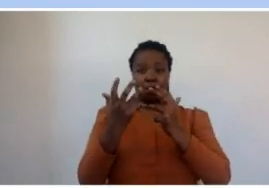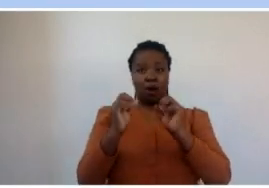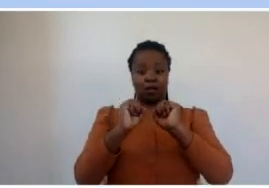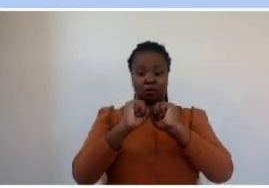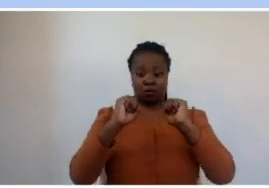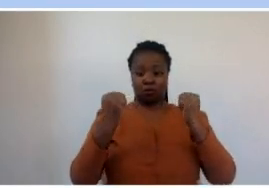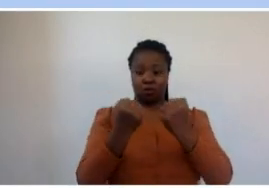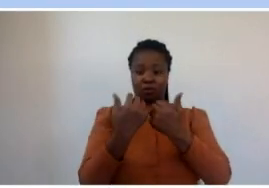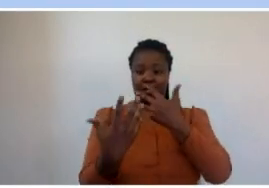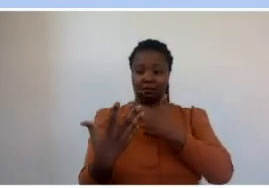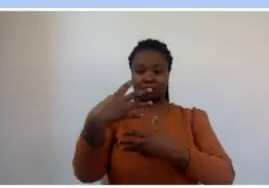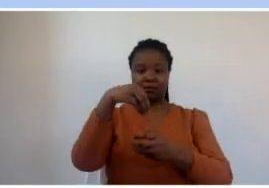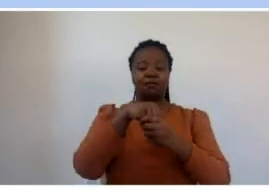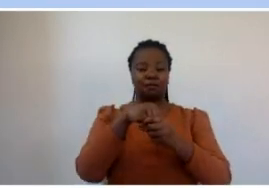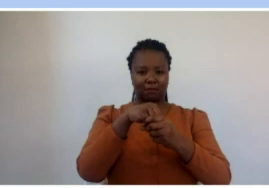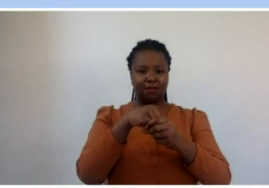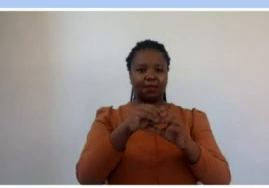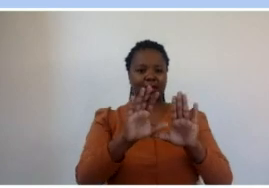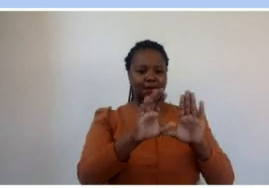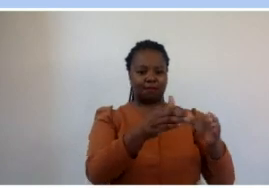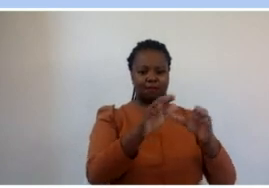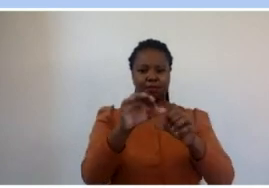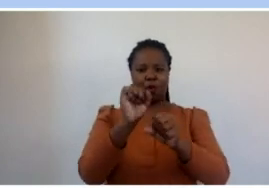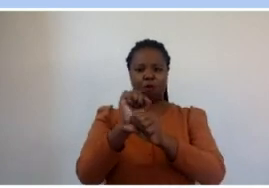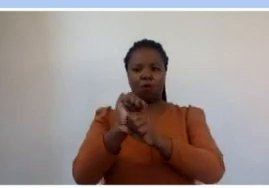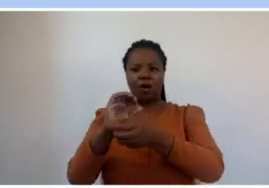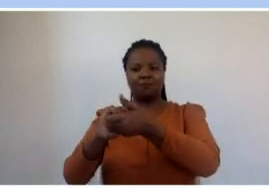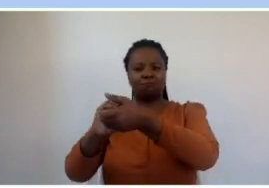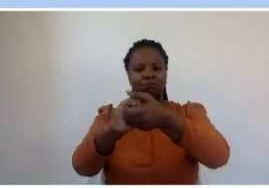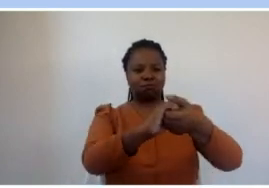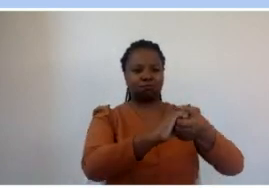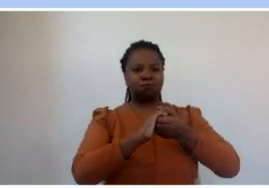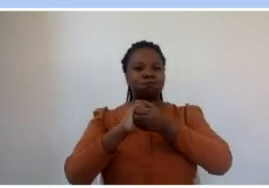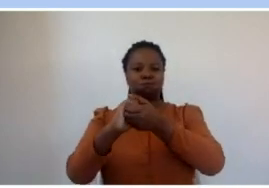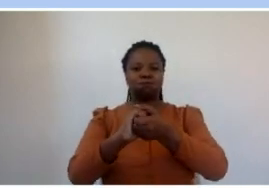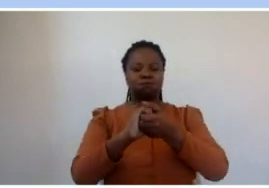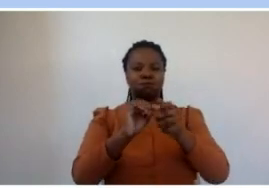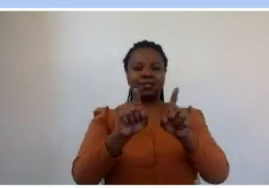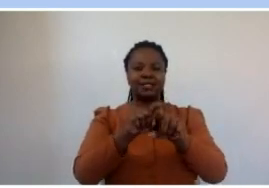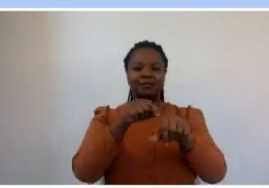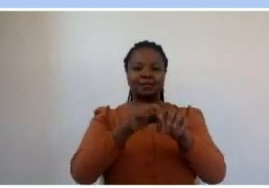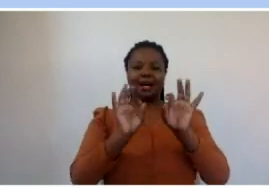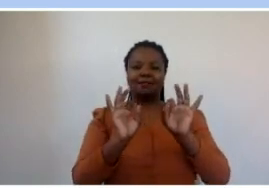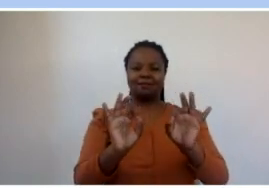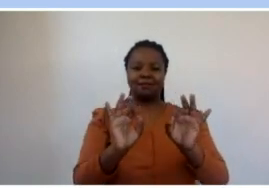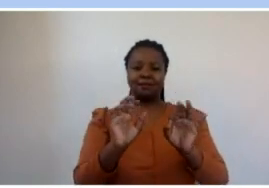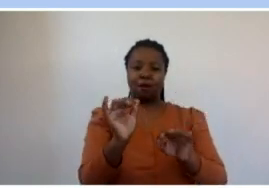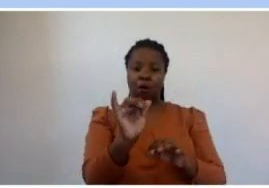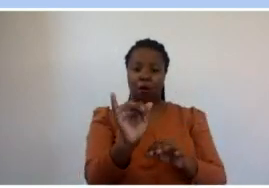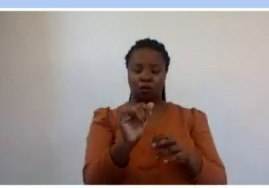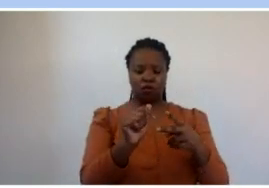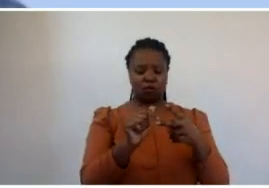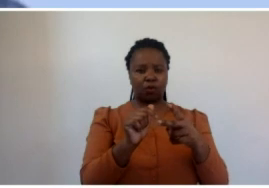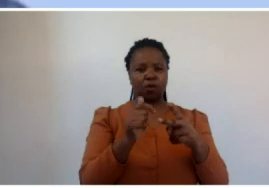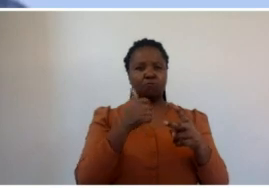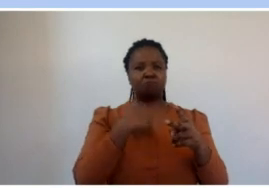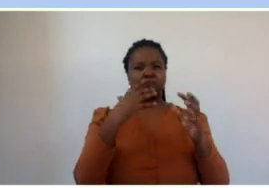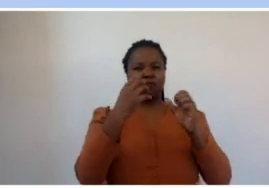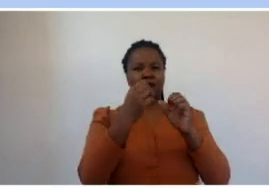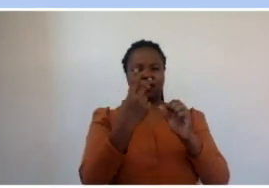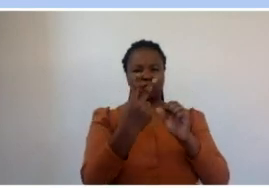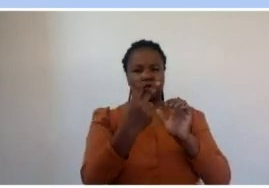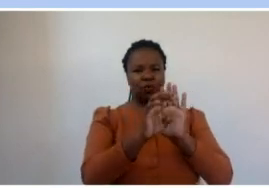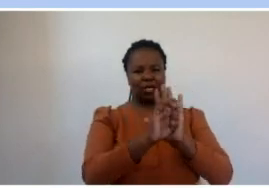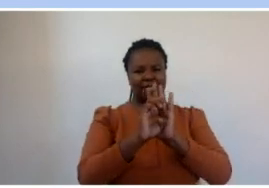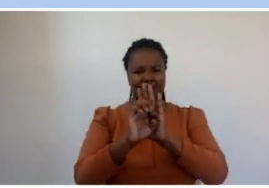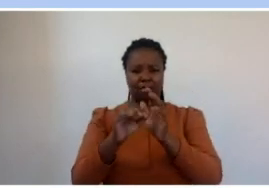across sectors, and they have to work in harmony with each other. So there's many examples, but the two I'd like to focus on have to do with